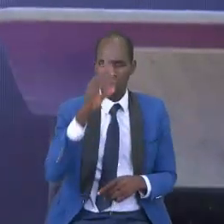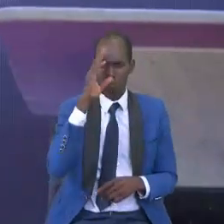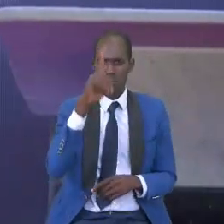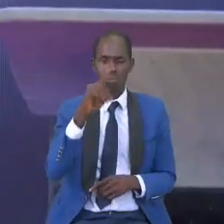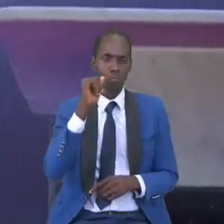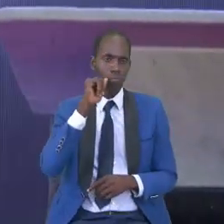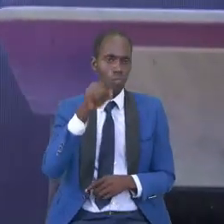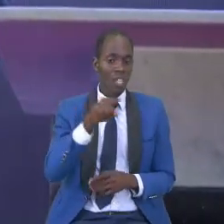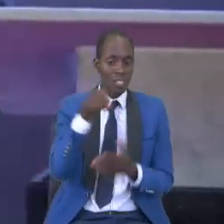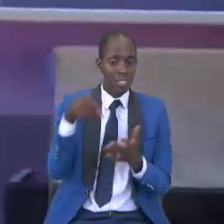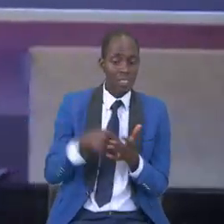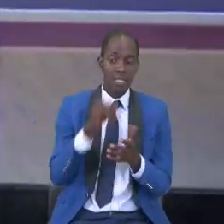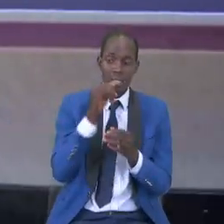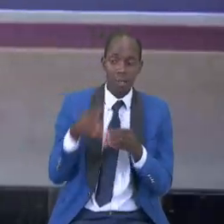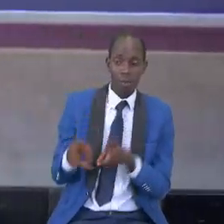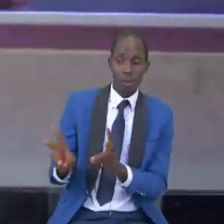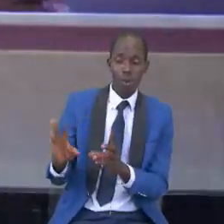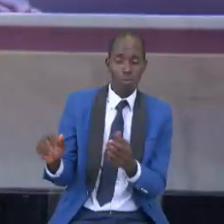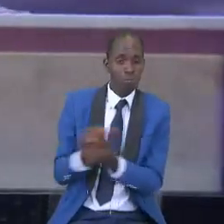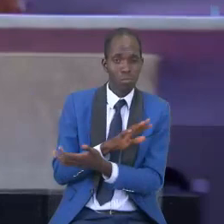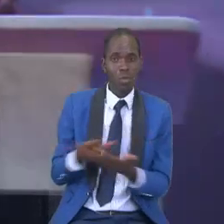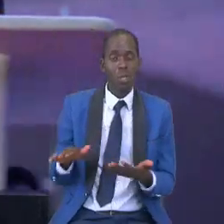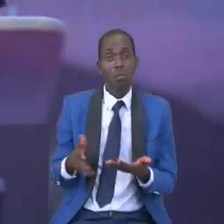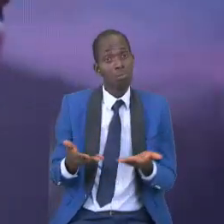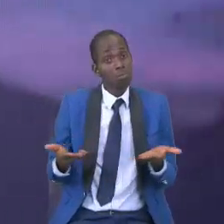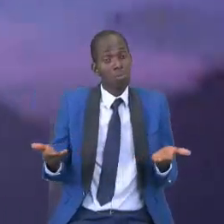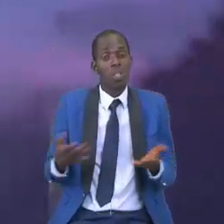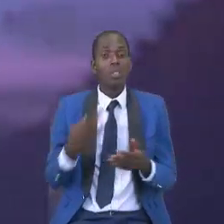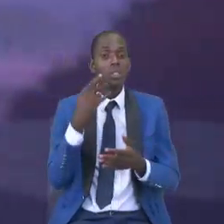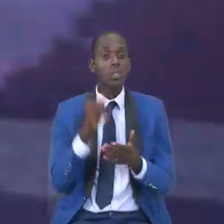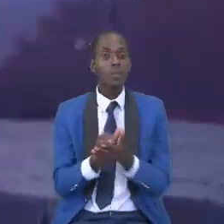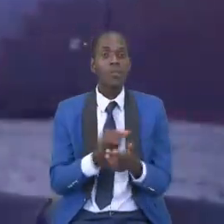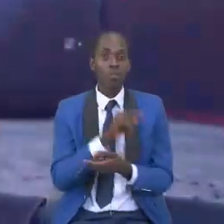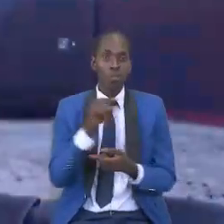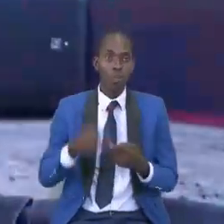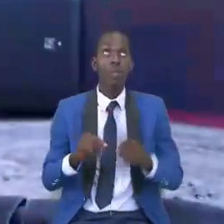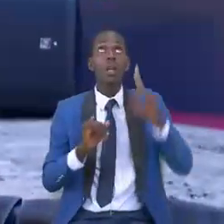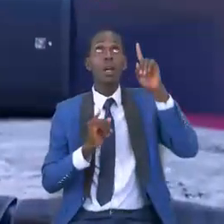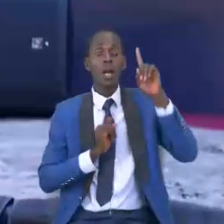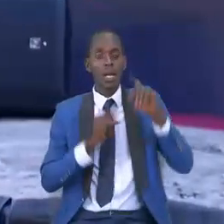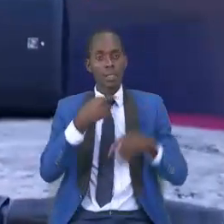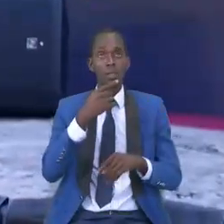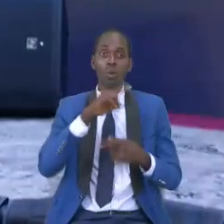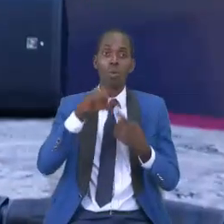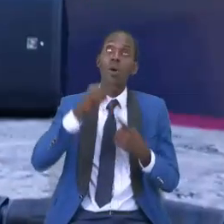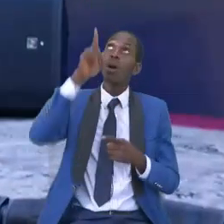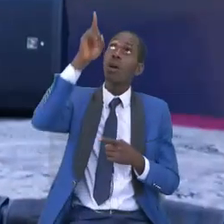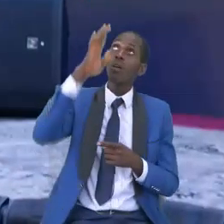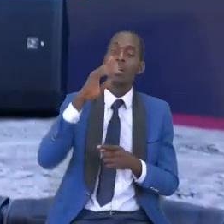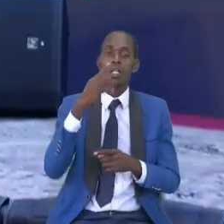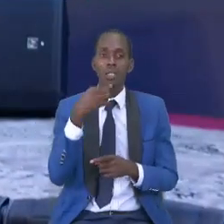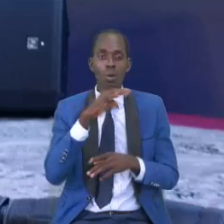this is the way of perdition. Well, it says, when I say, when God says, when